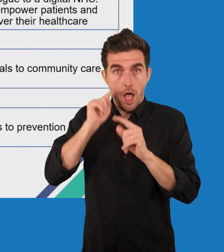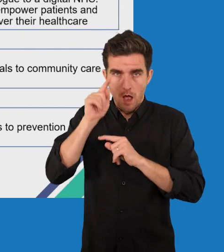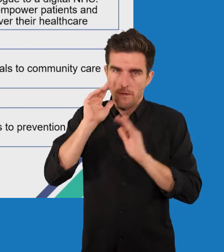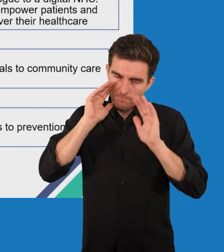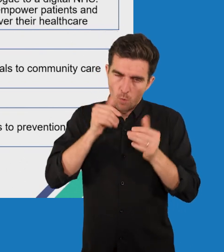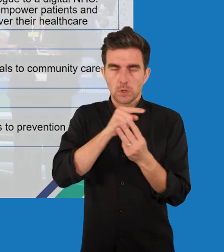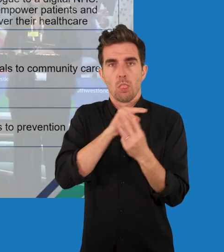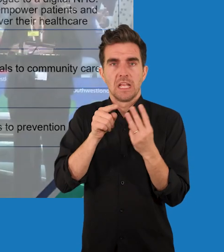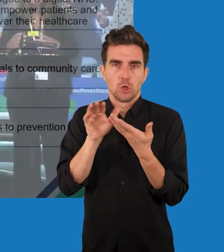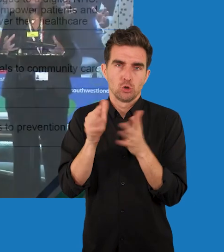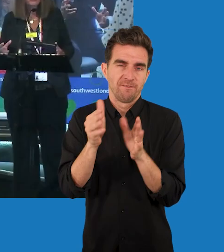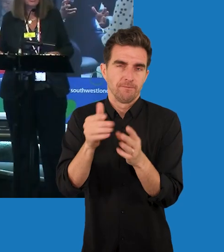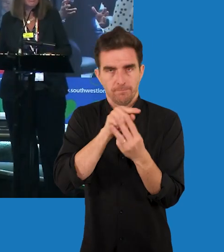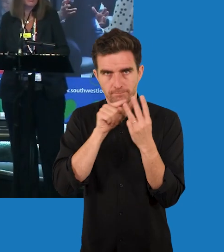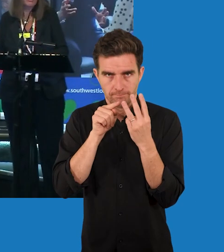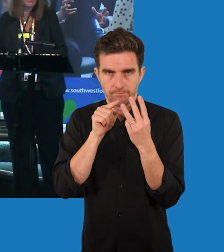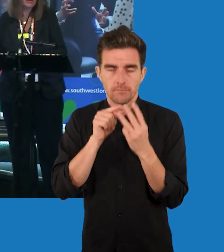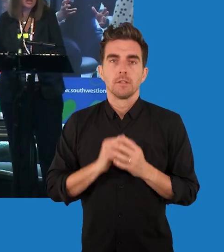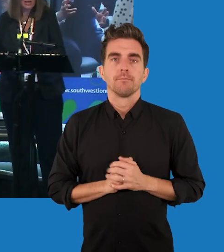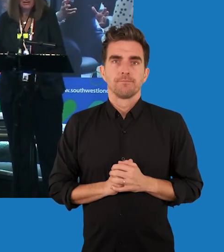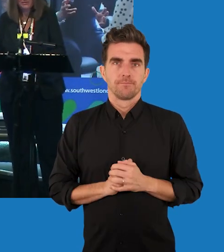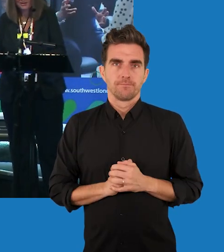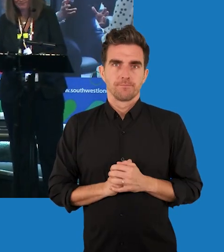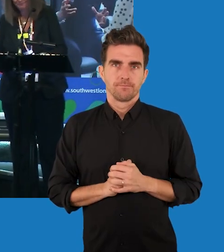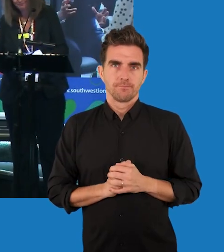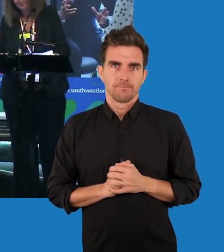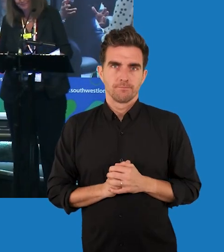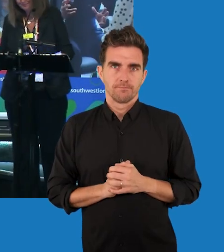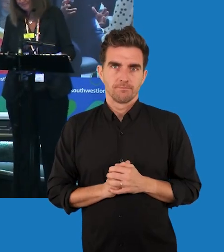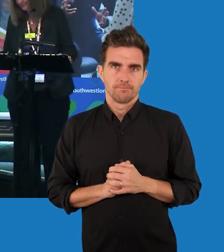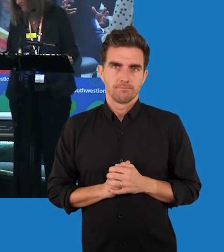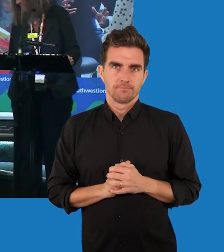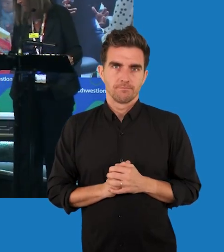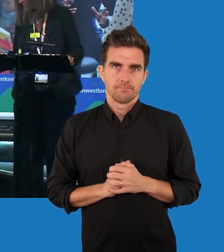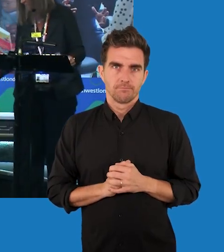expect the 10-year plan to be focused around those 3 shifts.